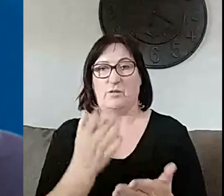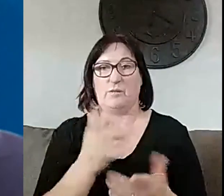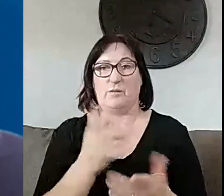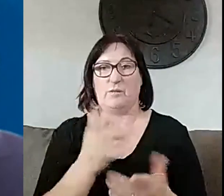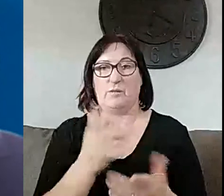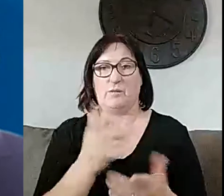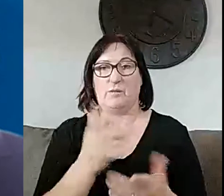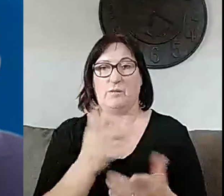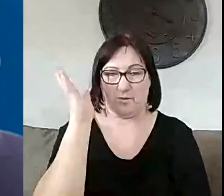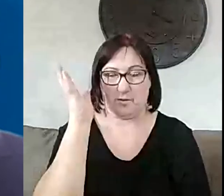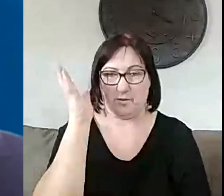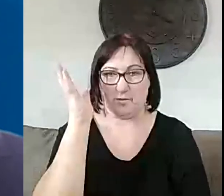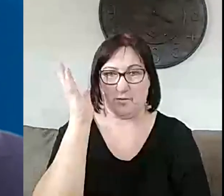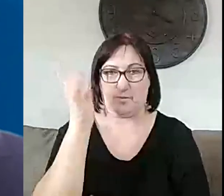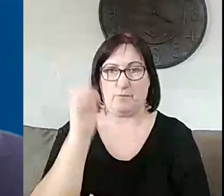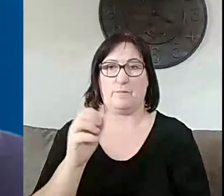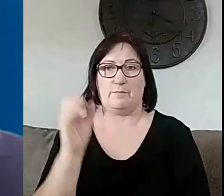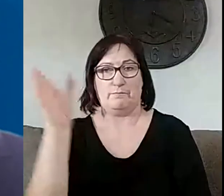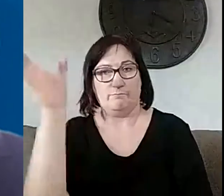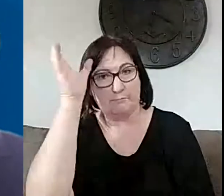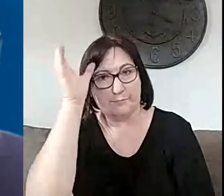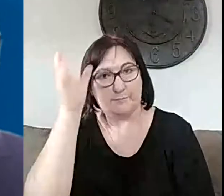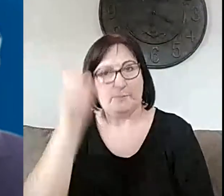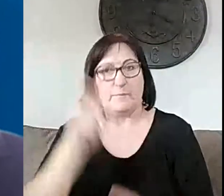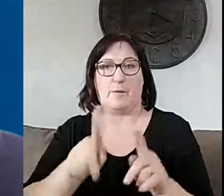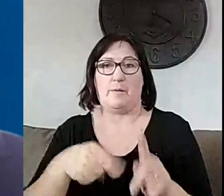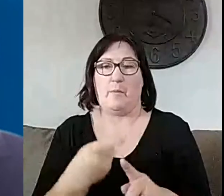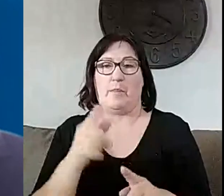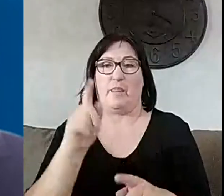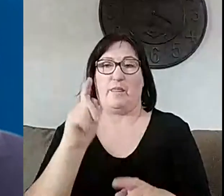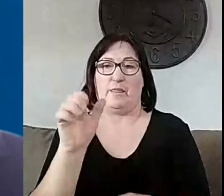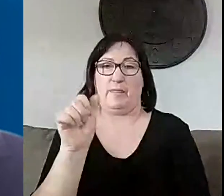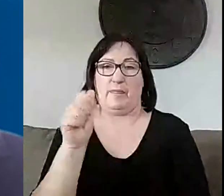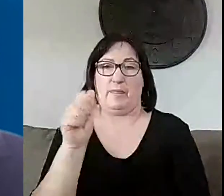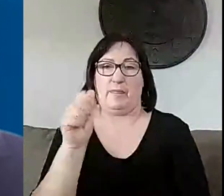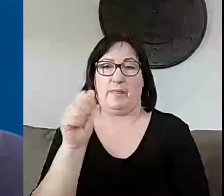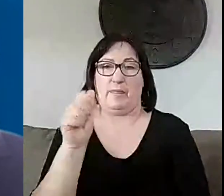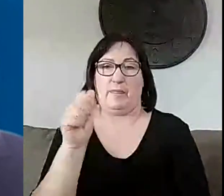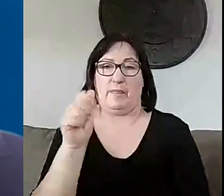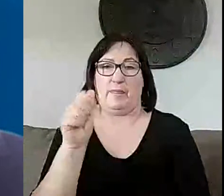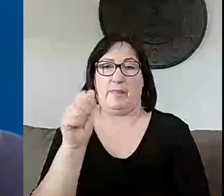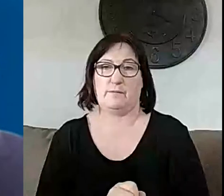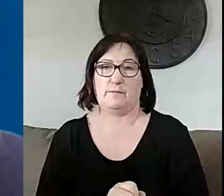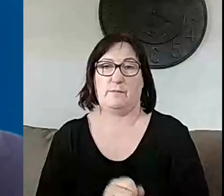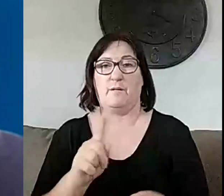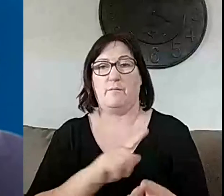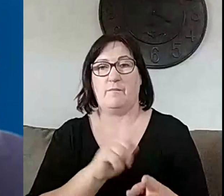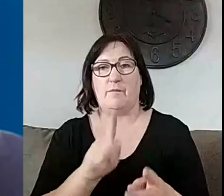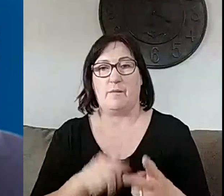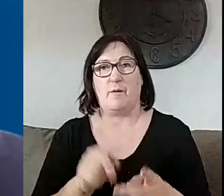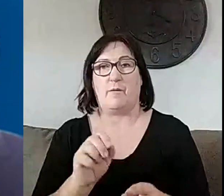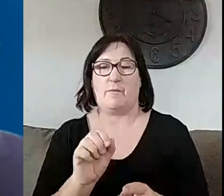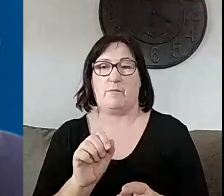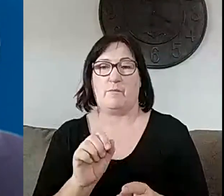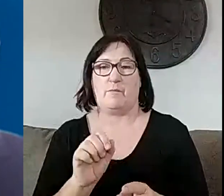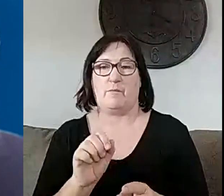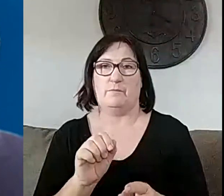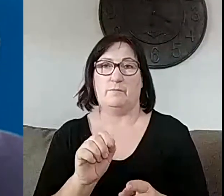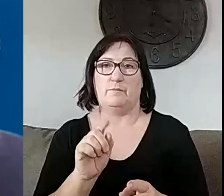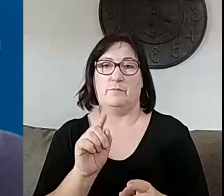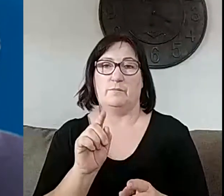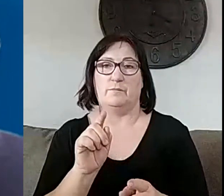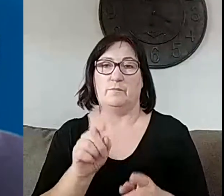on tax incentives for small businesses, followed by the Q&A session for which we have a panel of